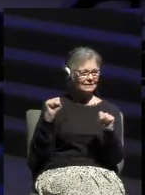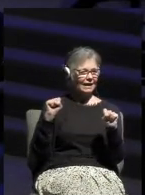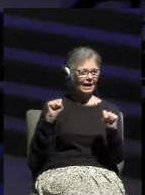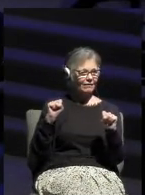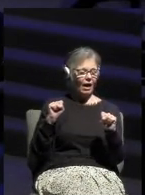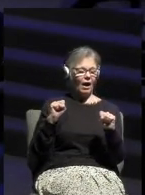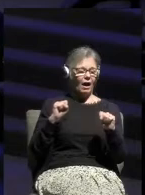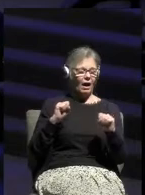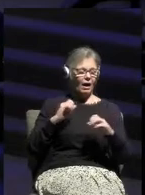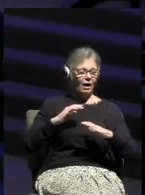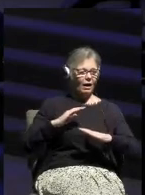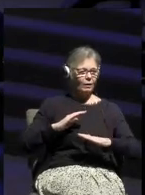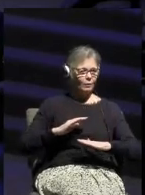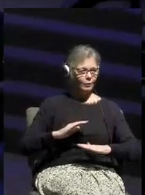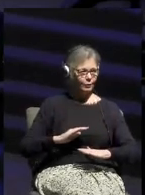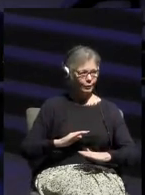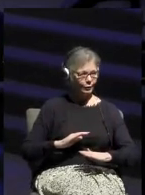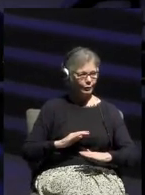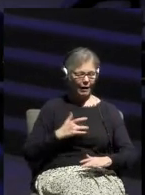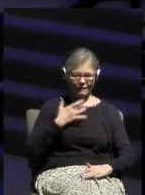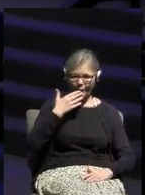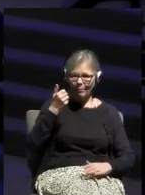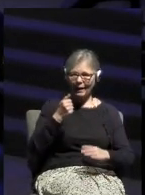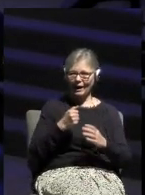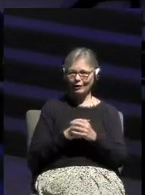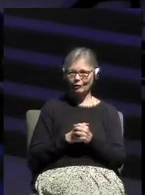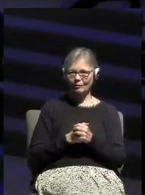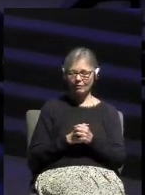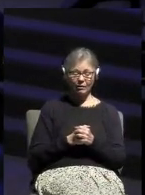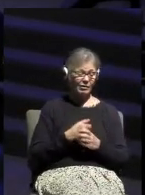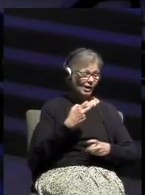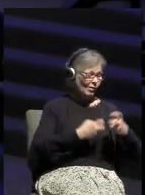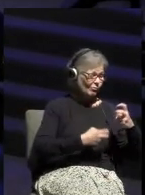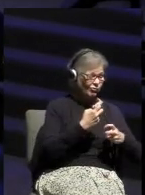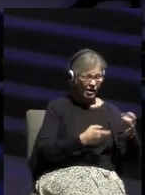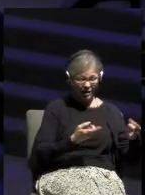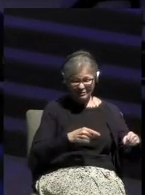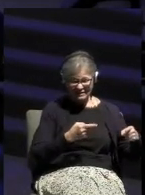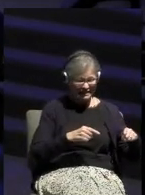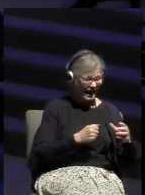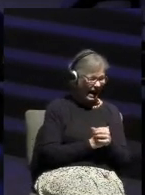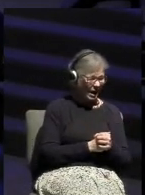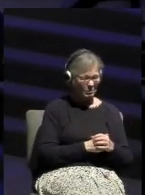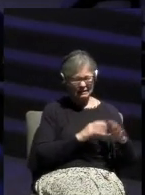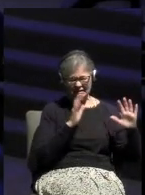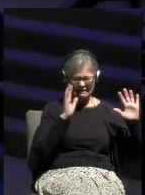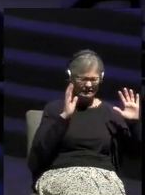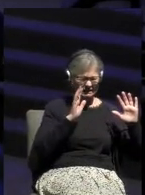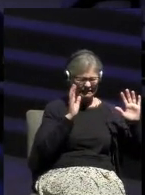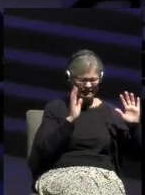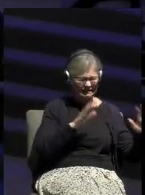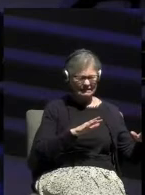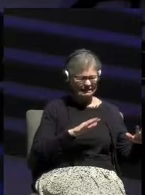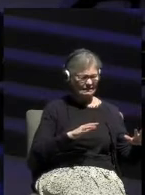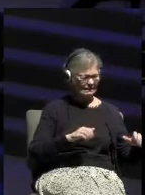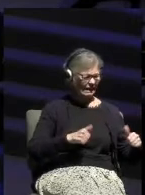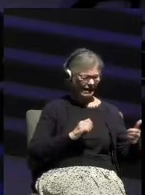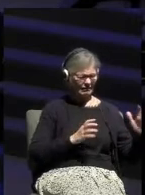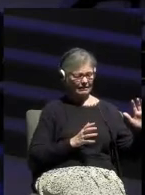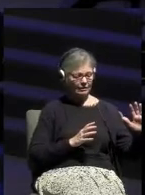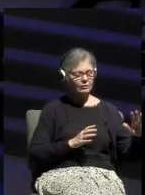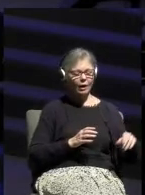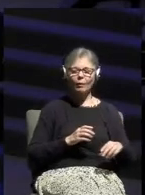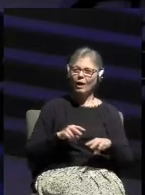is the elements of life that are raining down and the wind is howling, he wants to provide that place of